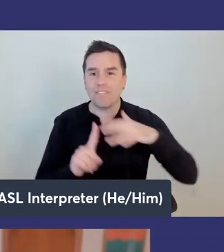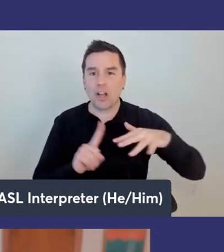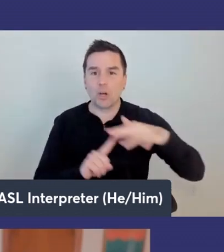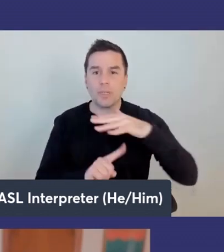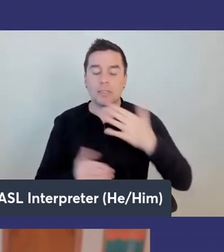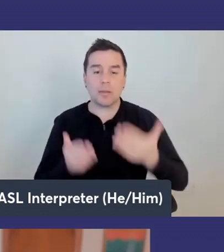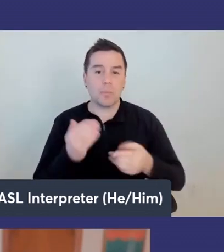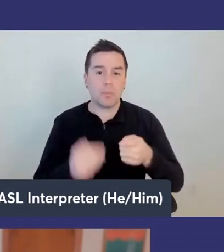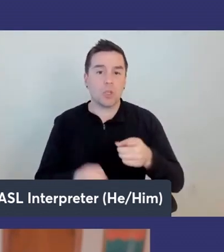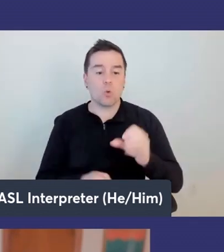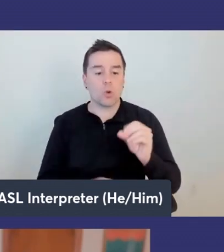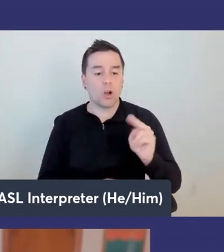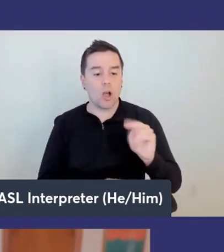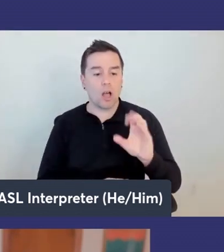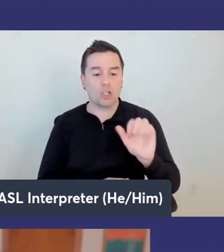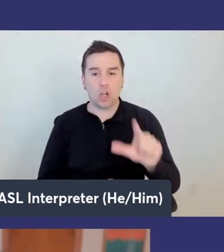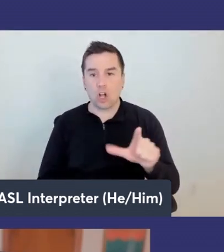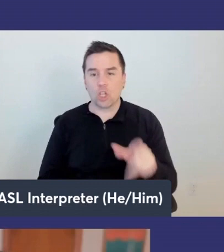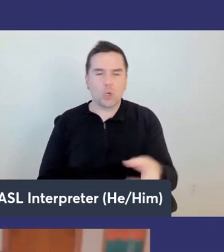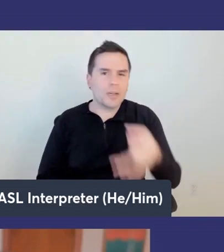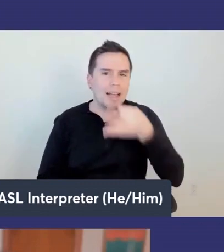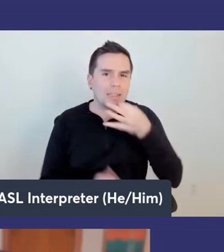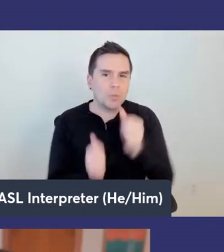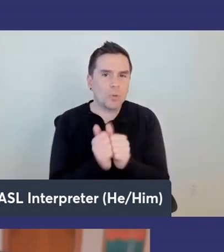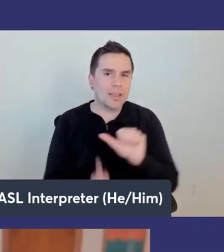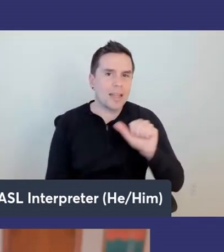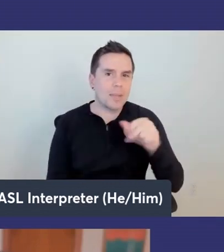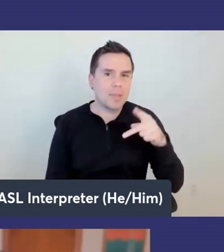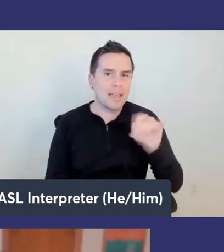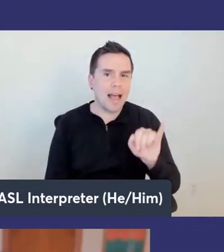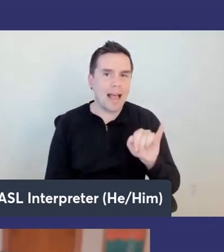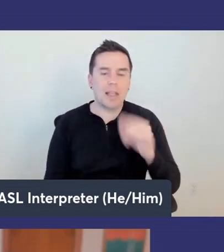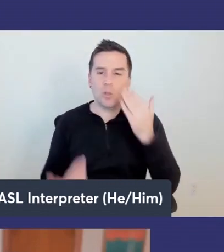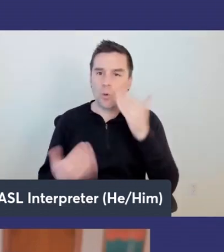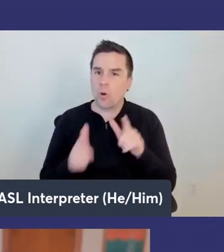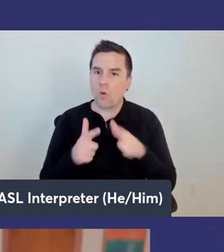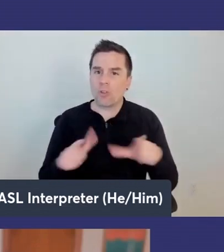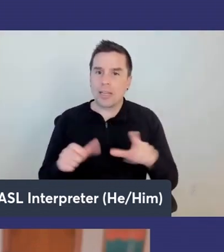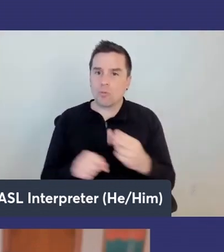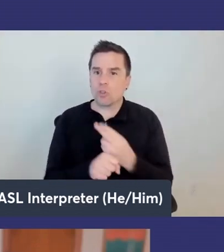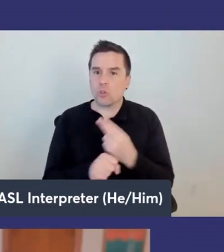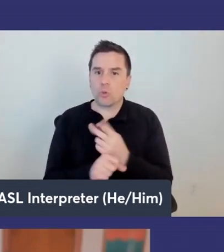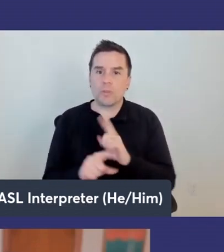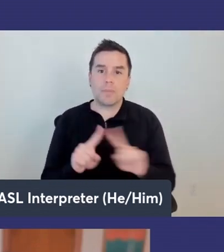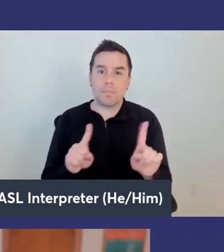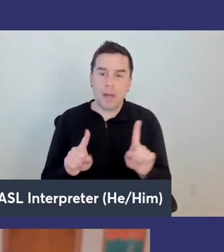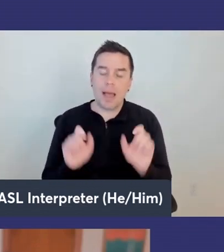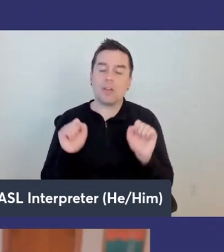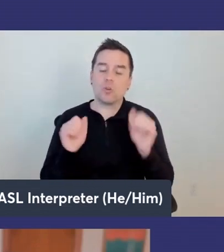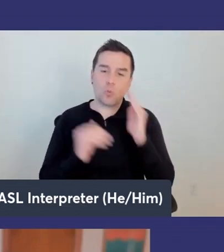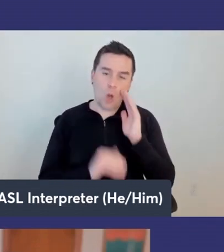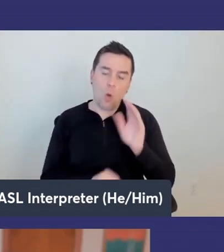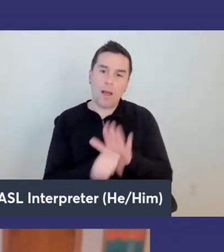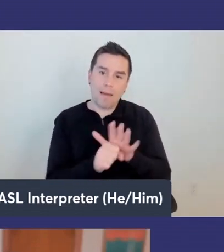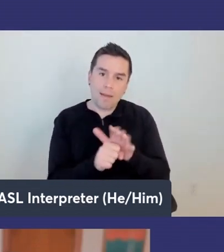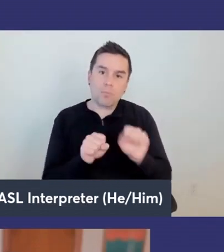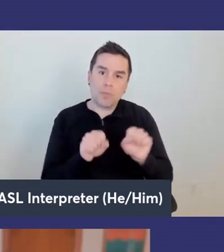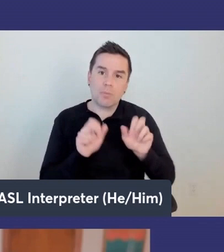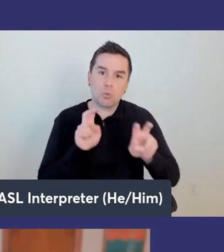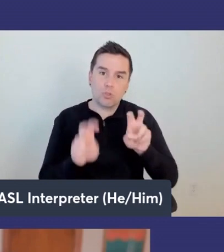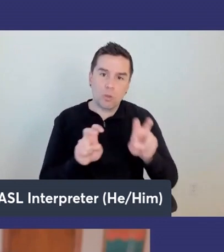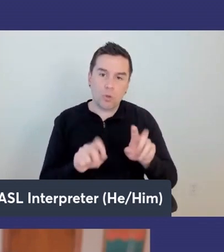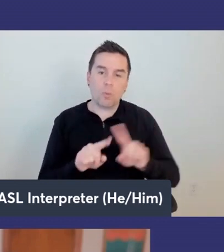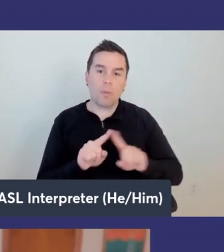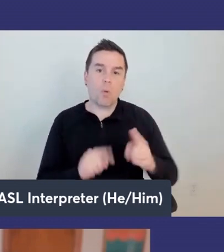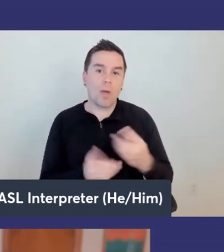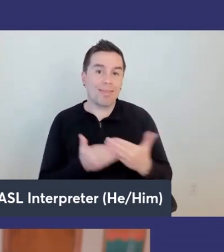API, but you don't know the language, but you know enough to sort of contribute. One of the really powerful features of the product is called dev